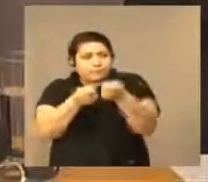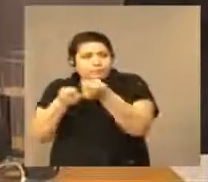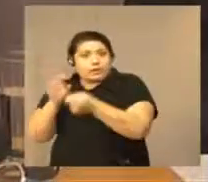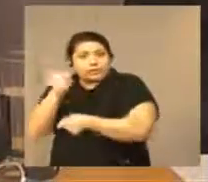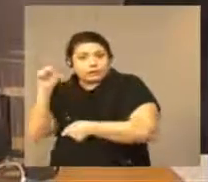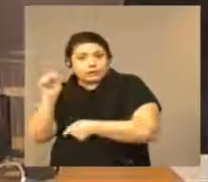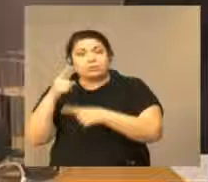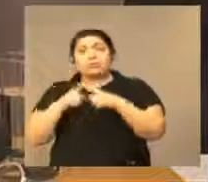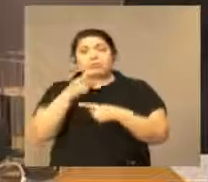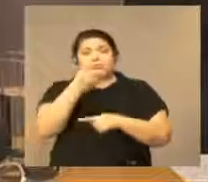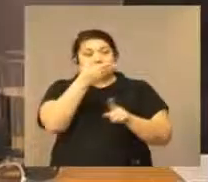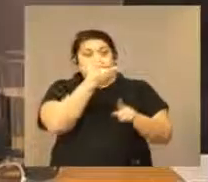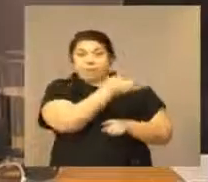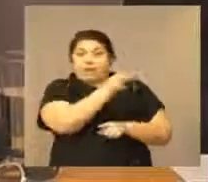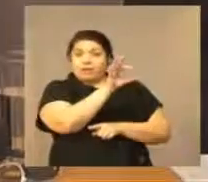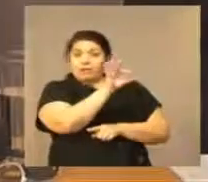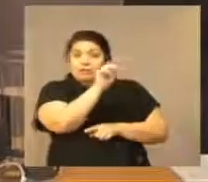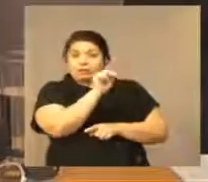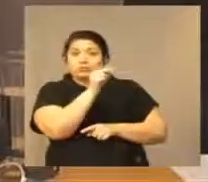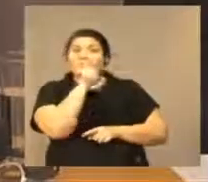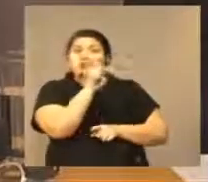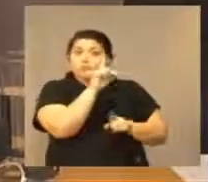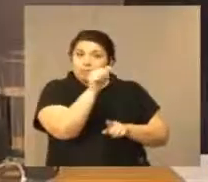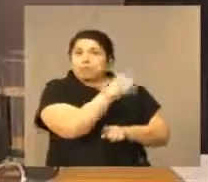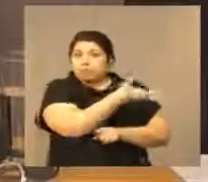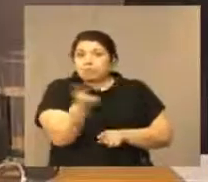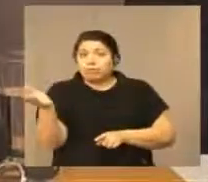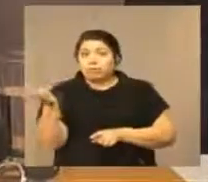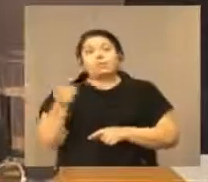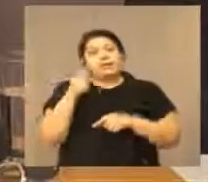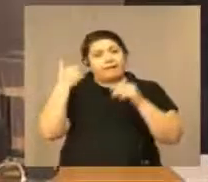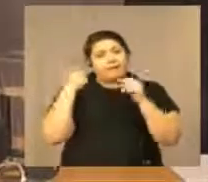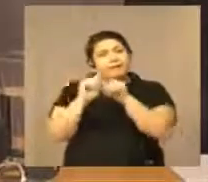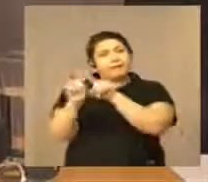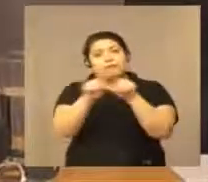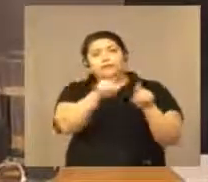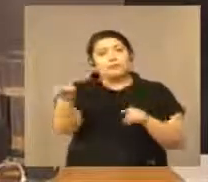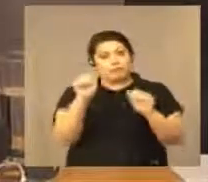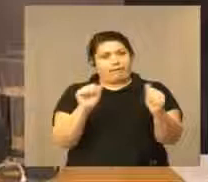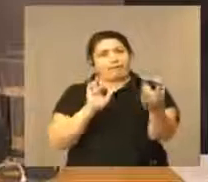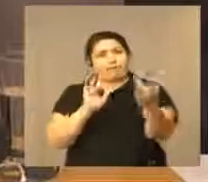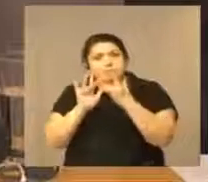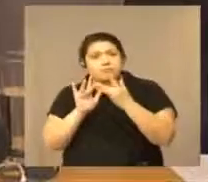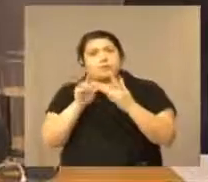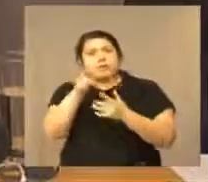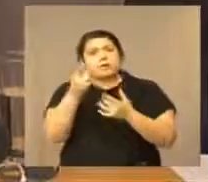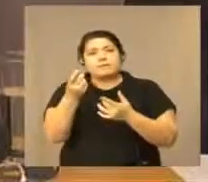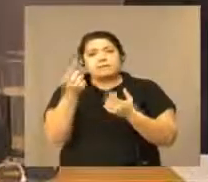Nations persons with disabilities across the country. So there are various ways to get involved and stay